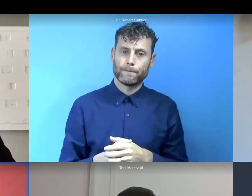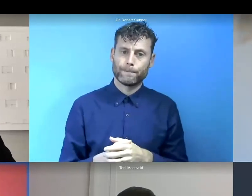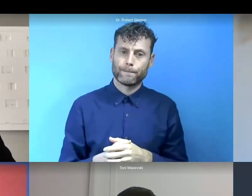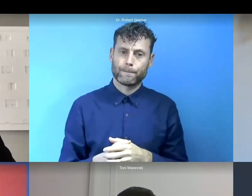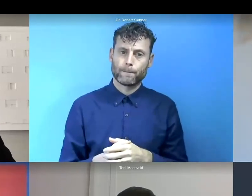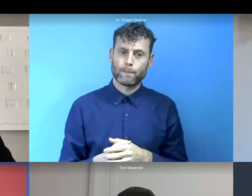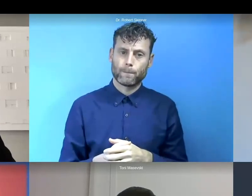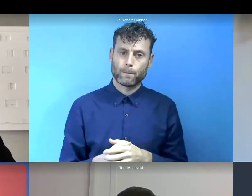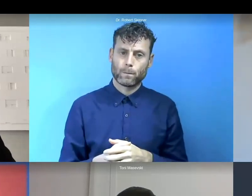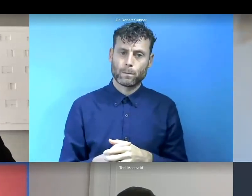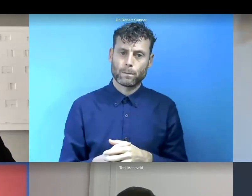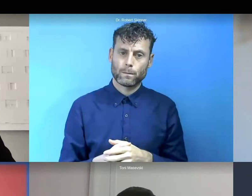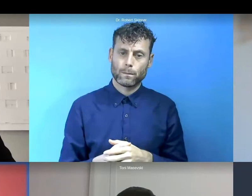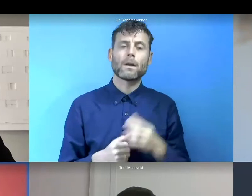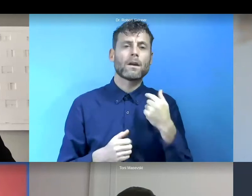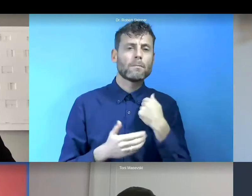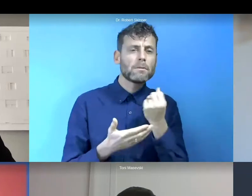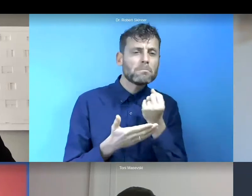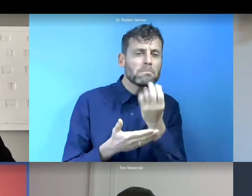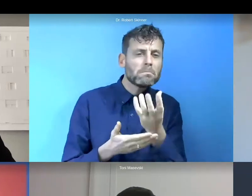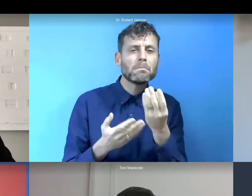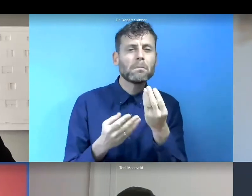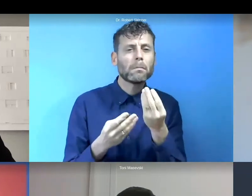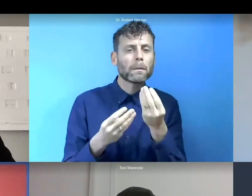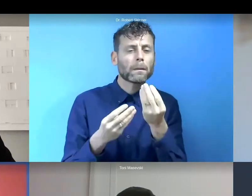describe very quickly some characteristics of